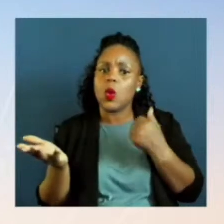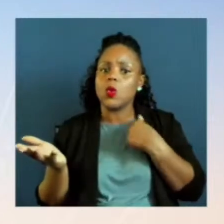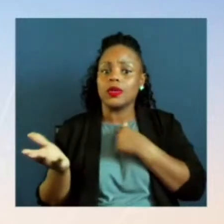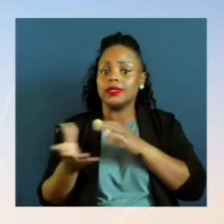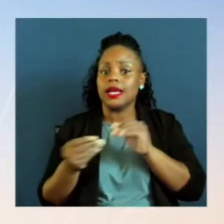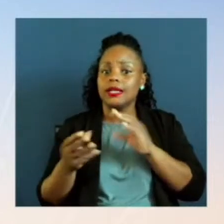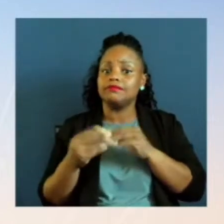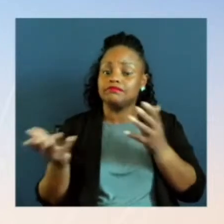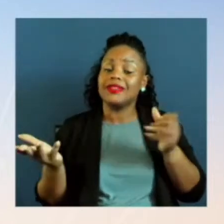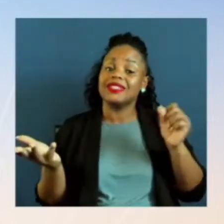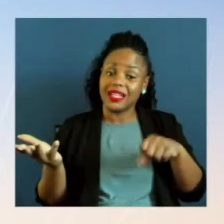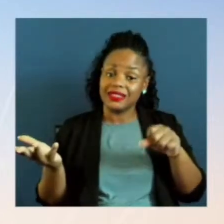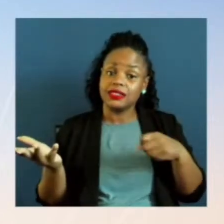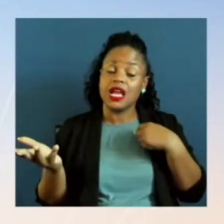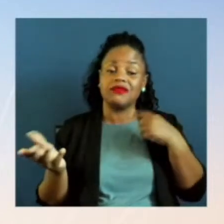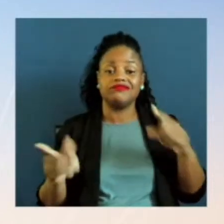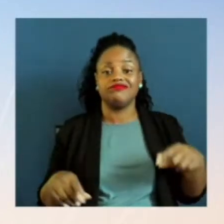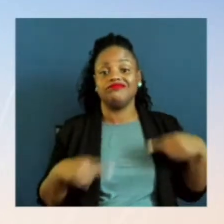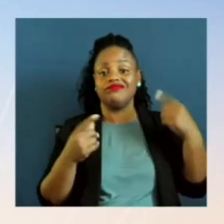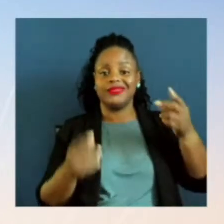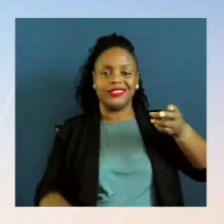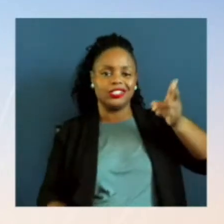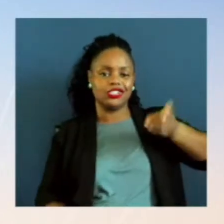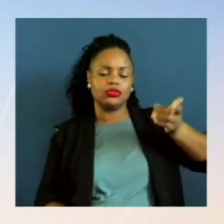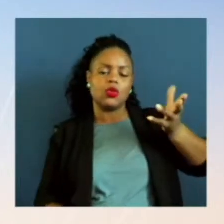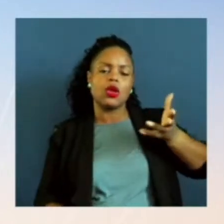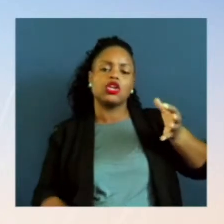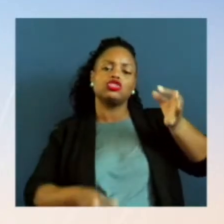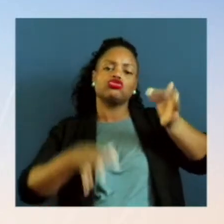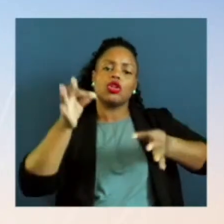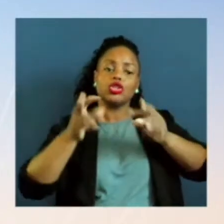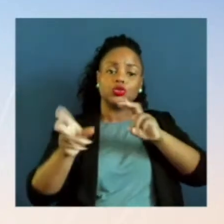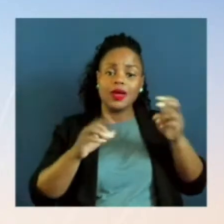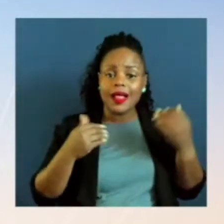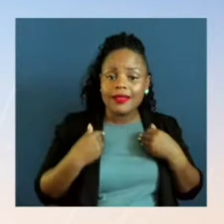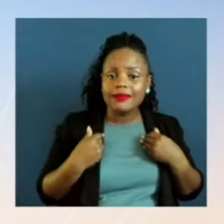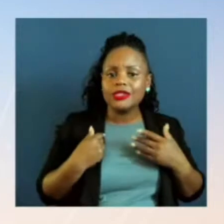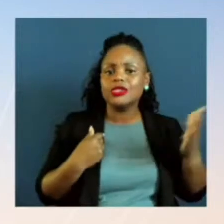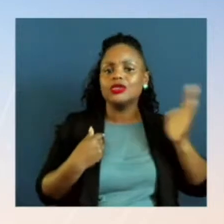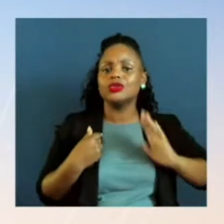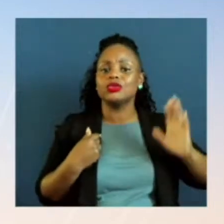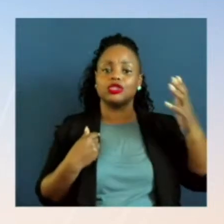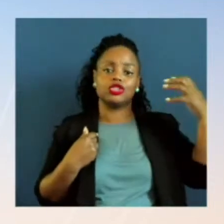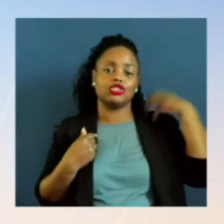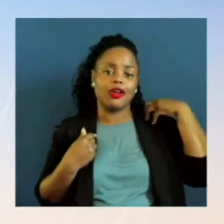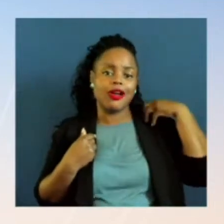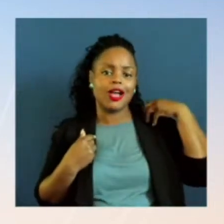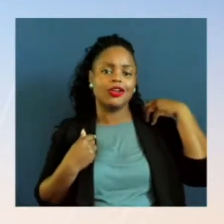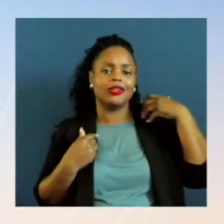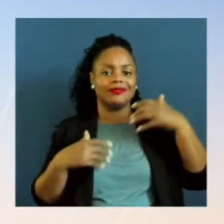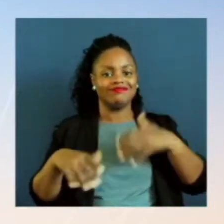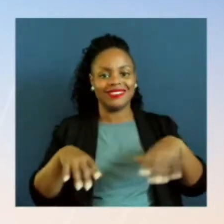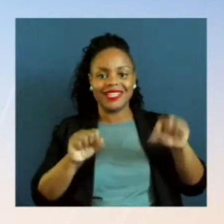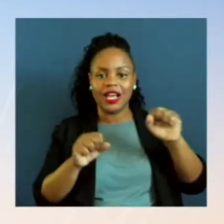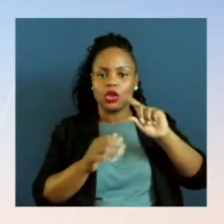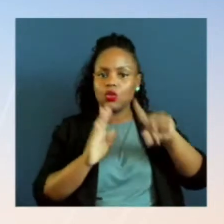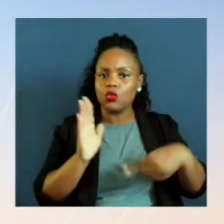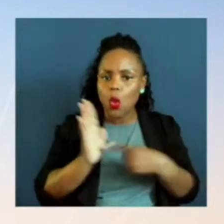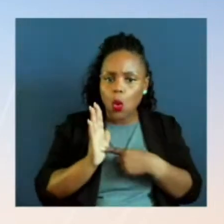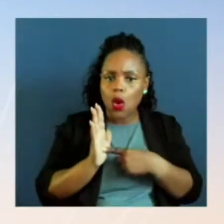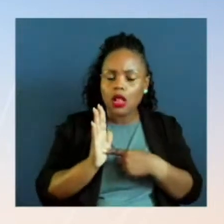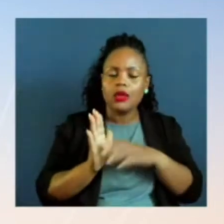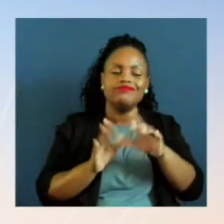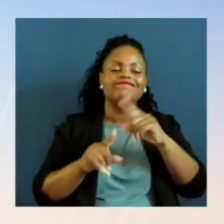judicial issues as the former chairman of the Judiciary Committee, and he takes the role of institutions in our nation's history, including the Supreme Court,